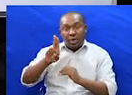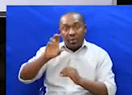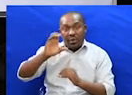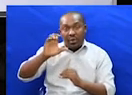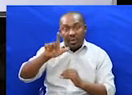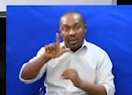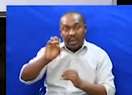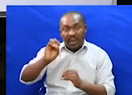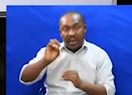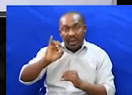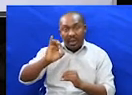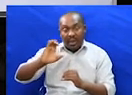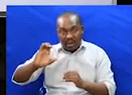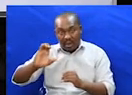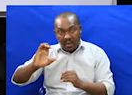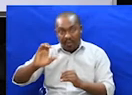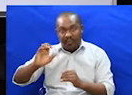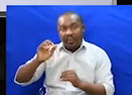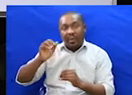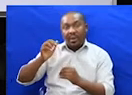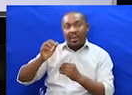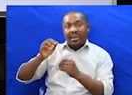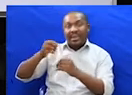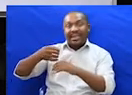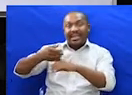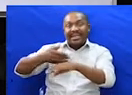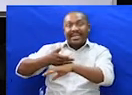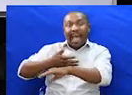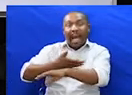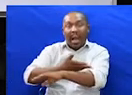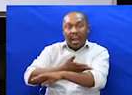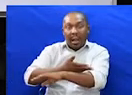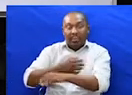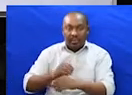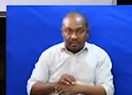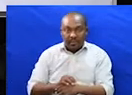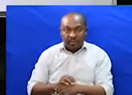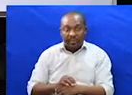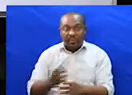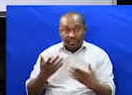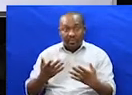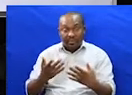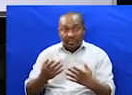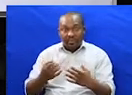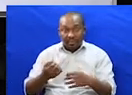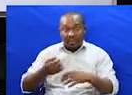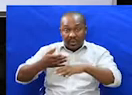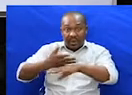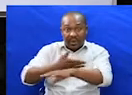These are compounds which are found in the nucleus of the cell. So they are